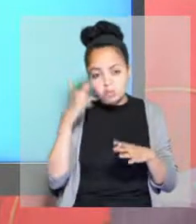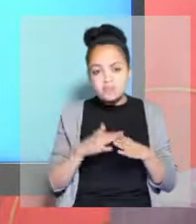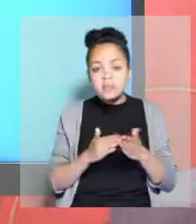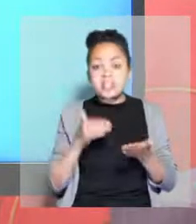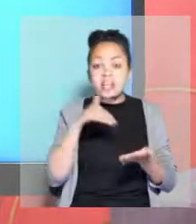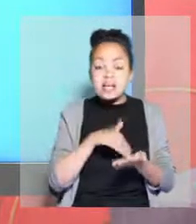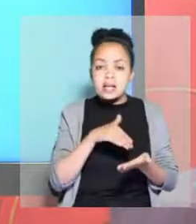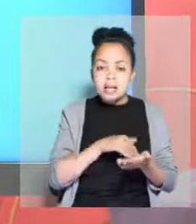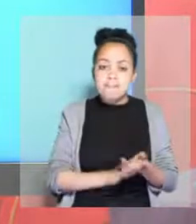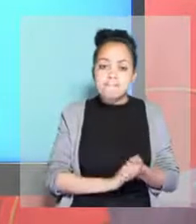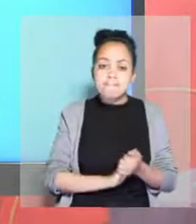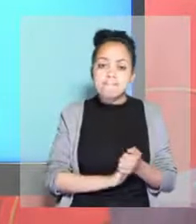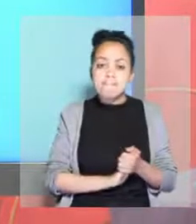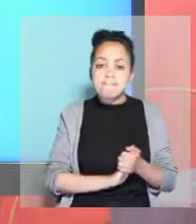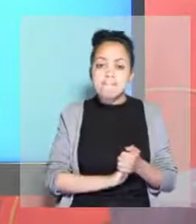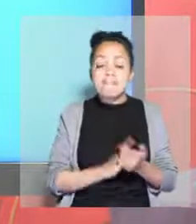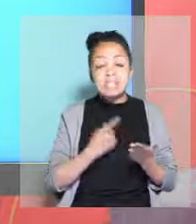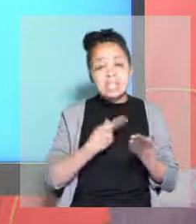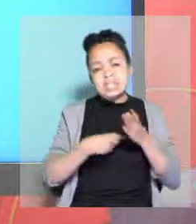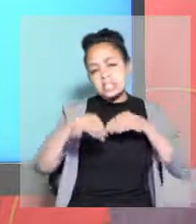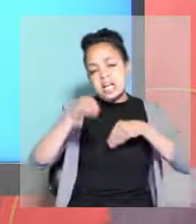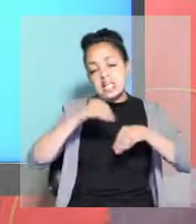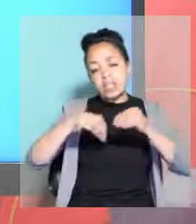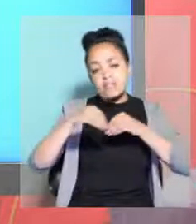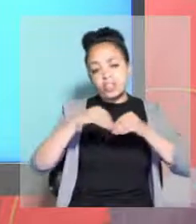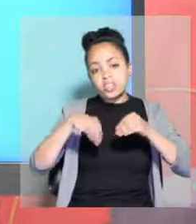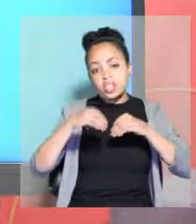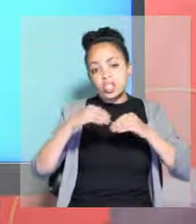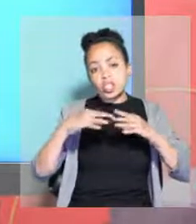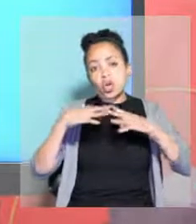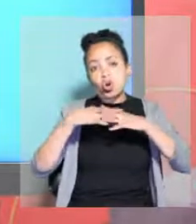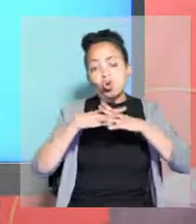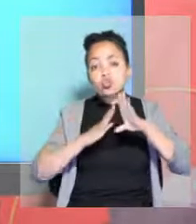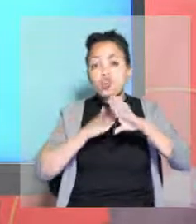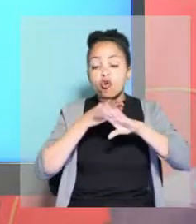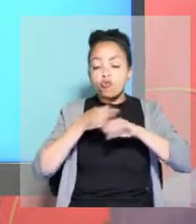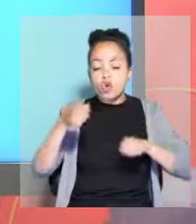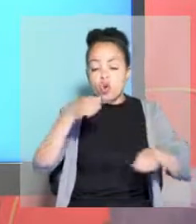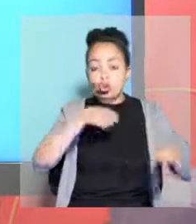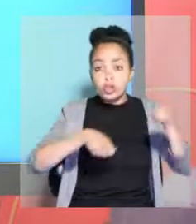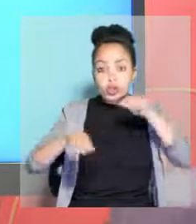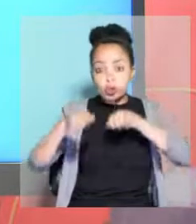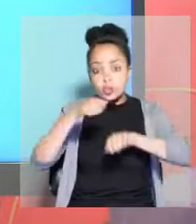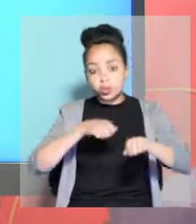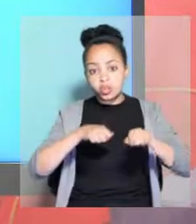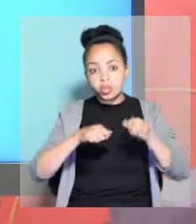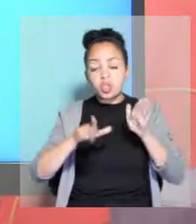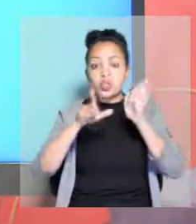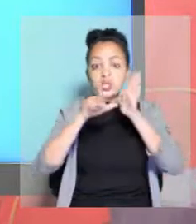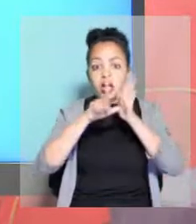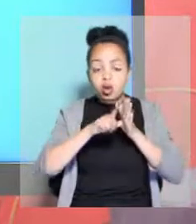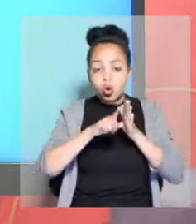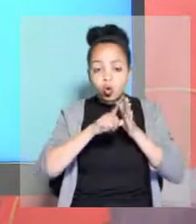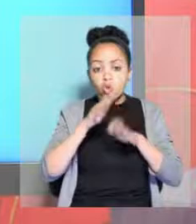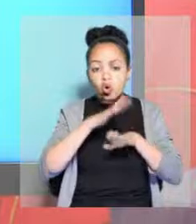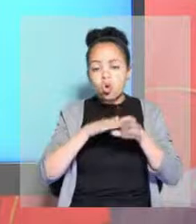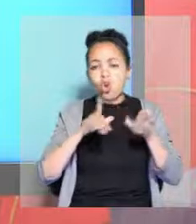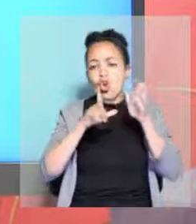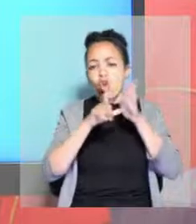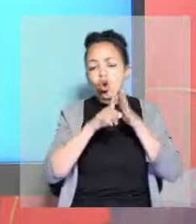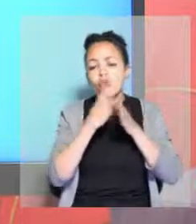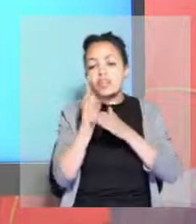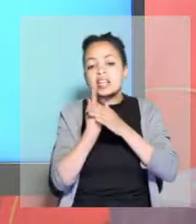And again, this activity of crossover can be contribute to the law called law of